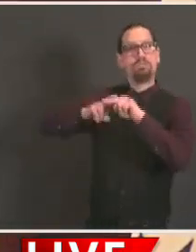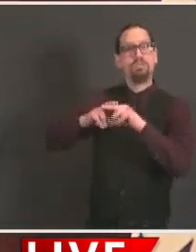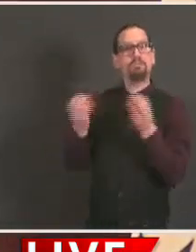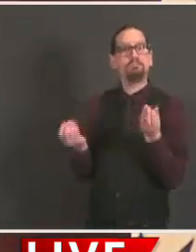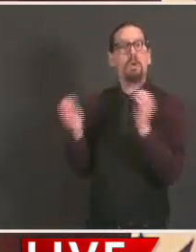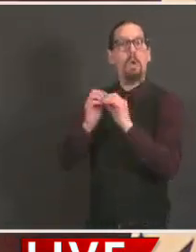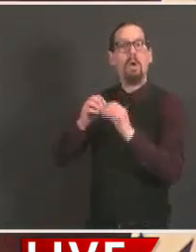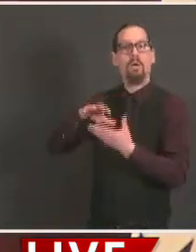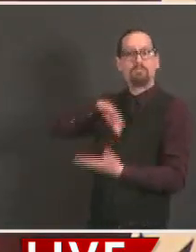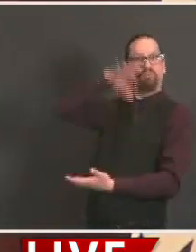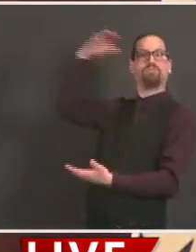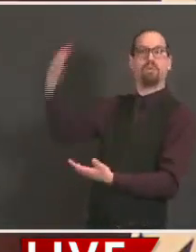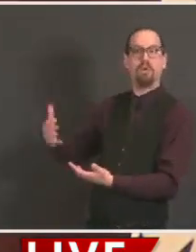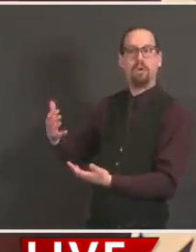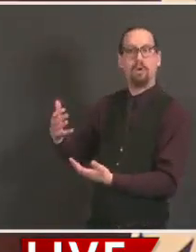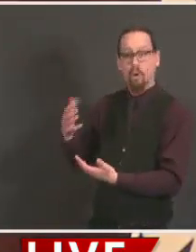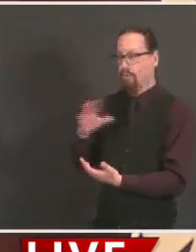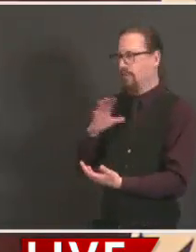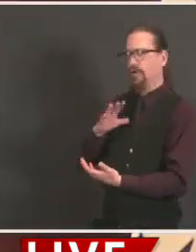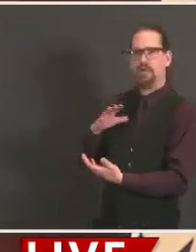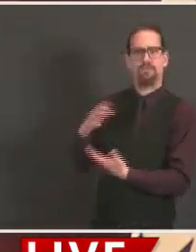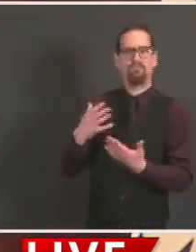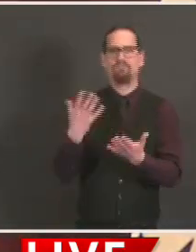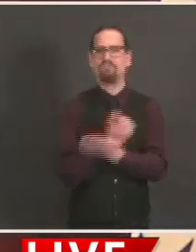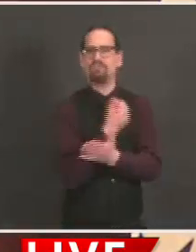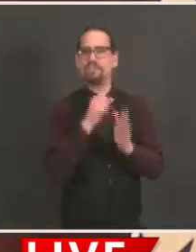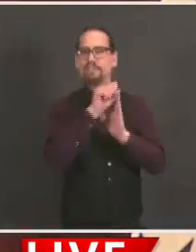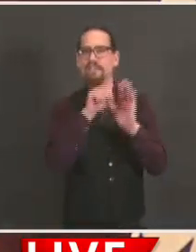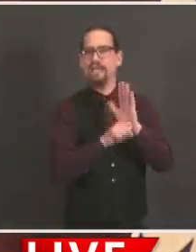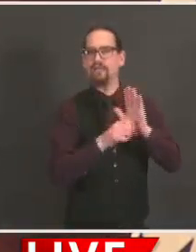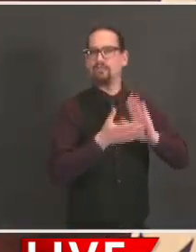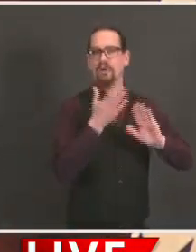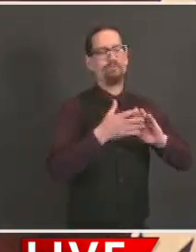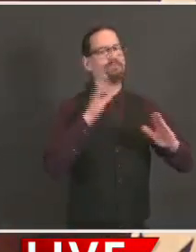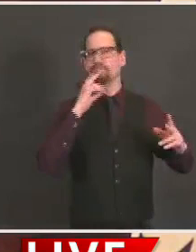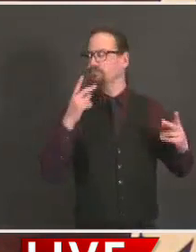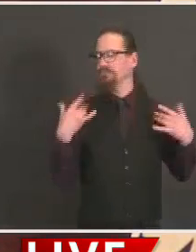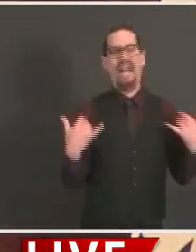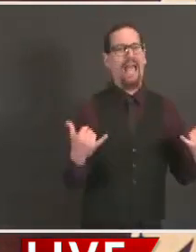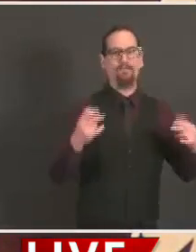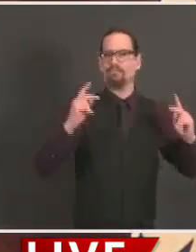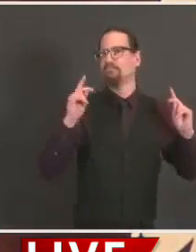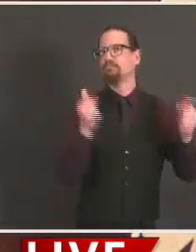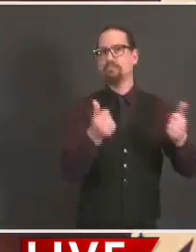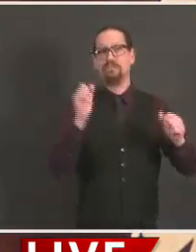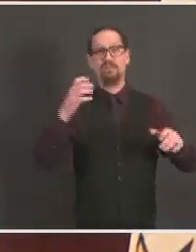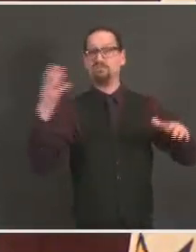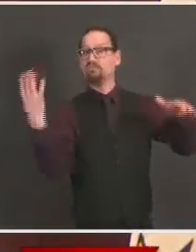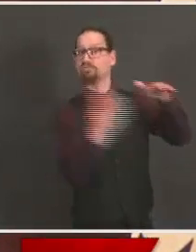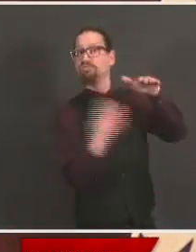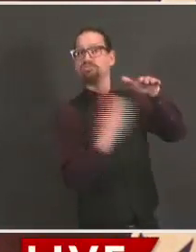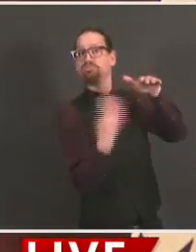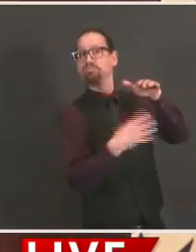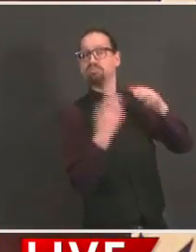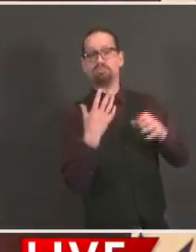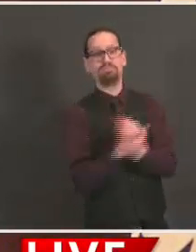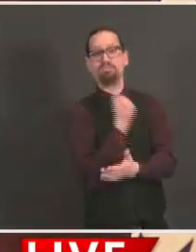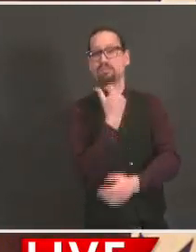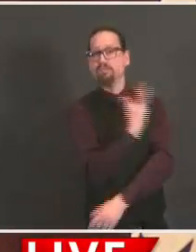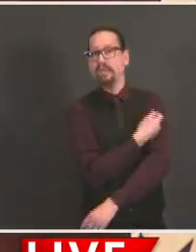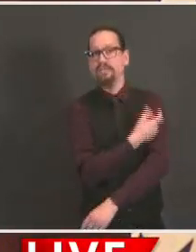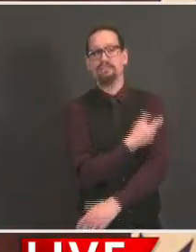state-run, that are ready to accelerate getting vaccines out to as many individuals as possible.